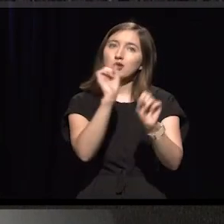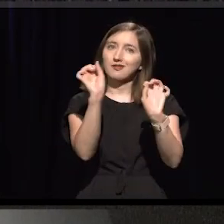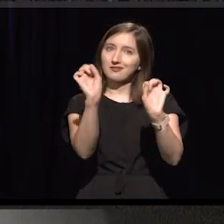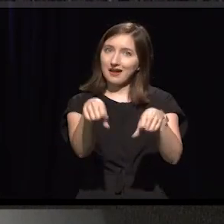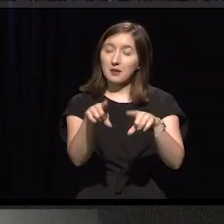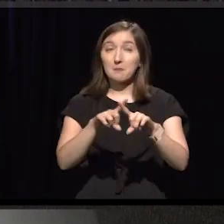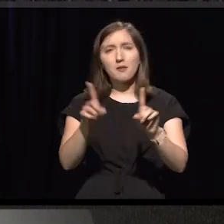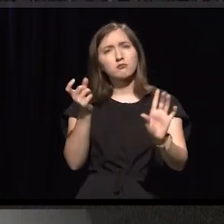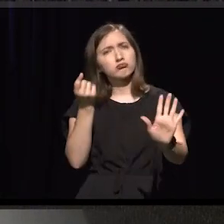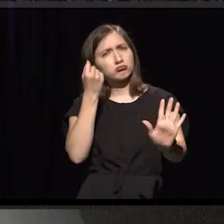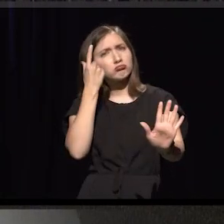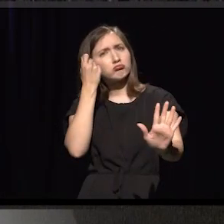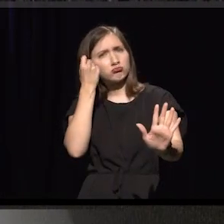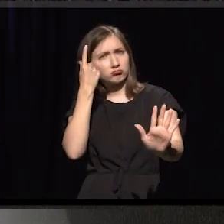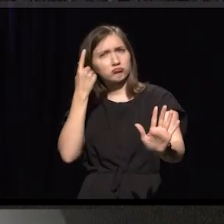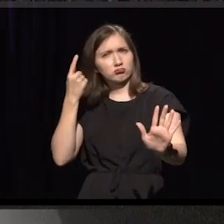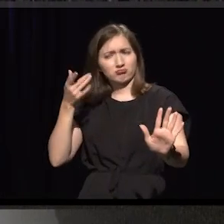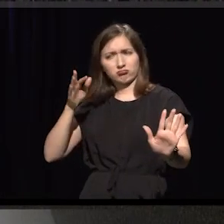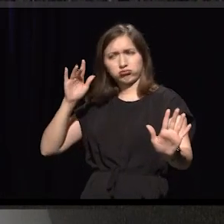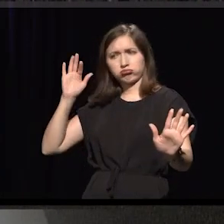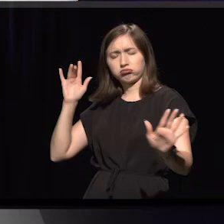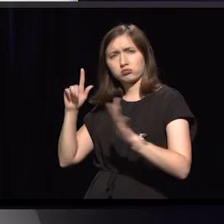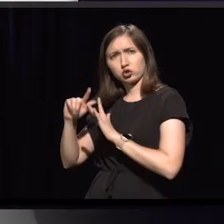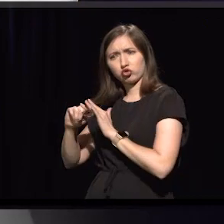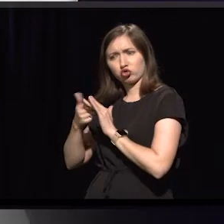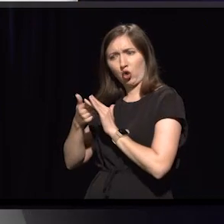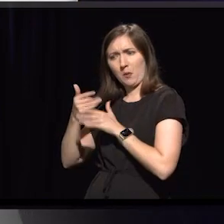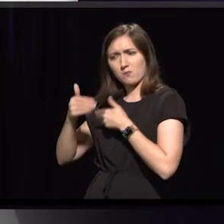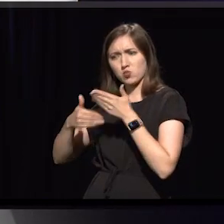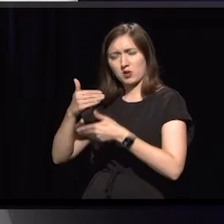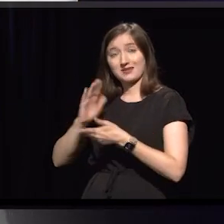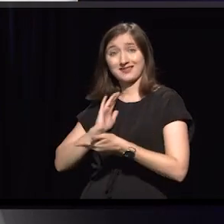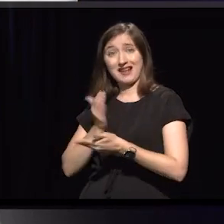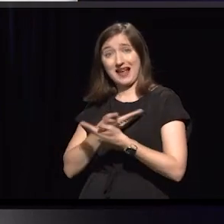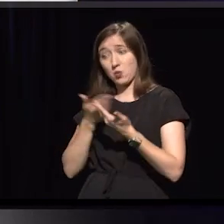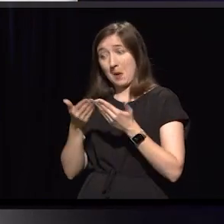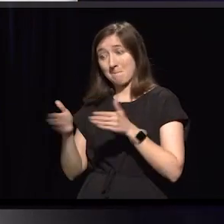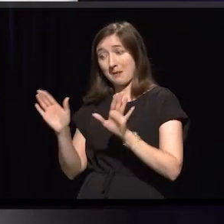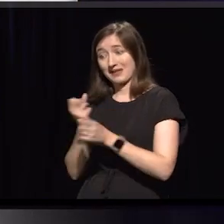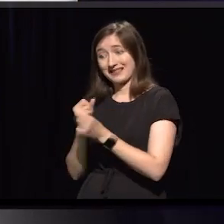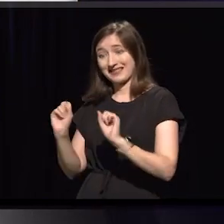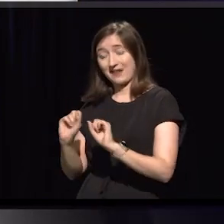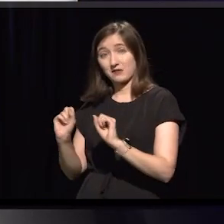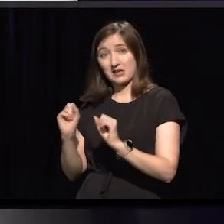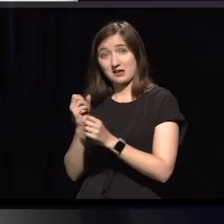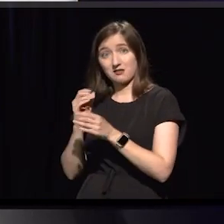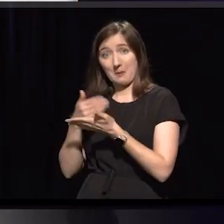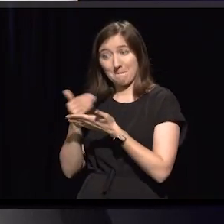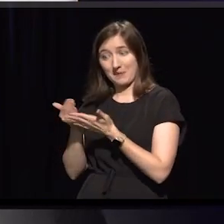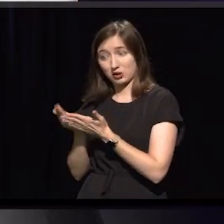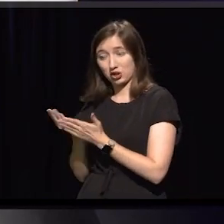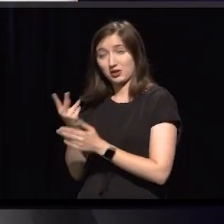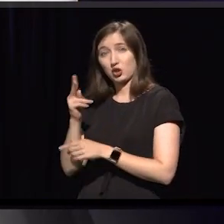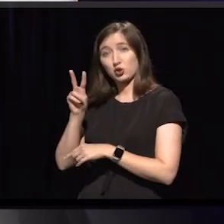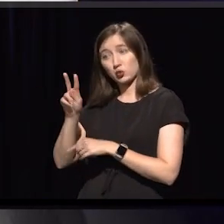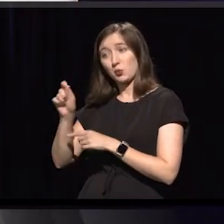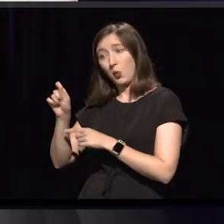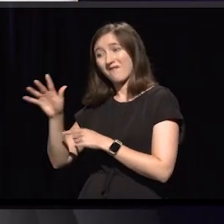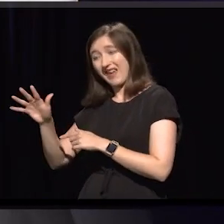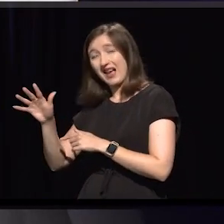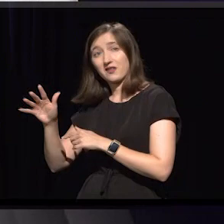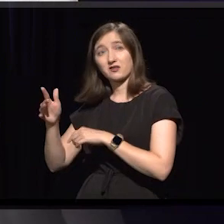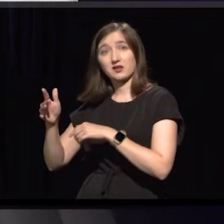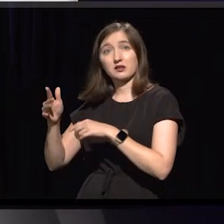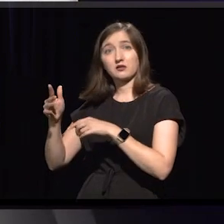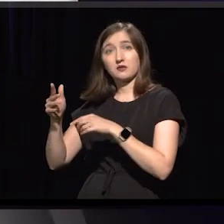this process, our public safety budgets were growing 2.5 times faster than city revenues. And the problem with that is that when